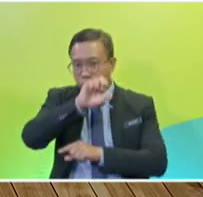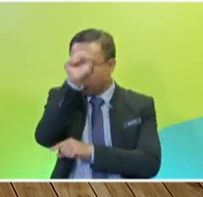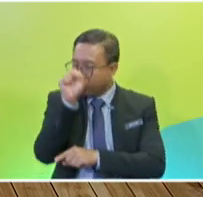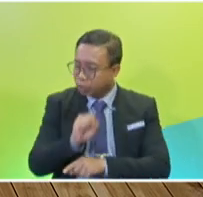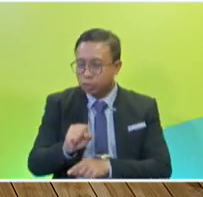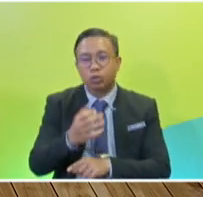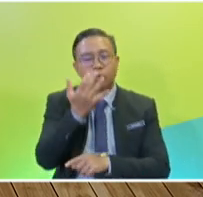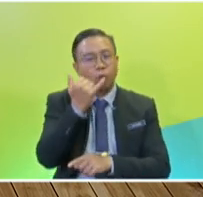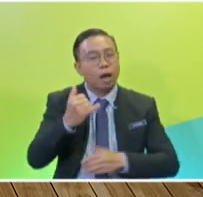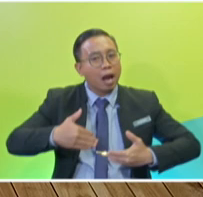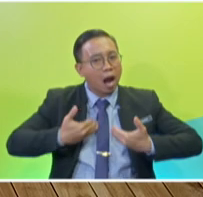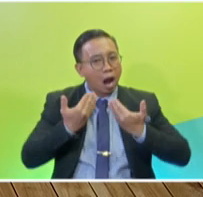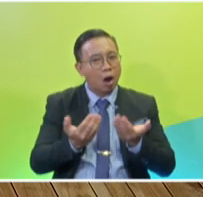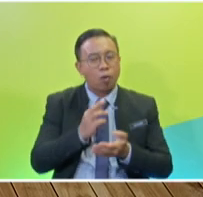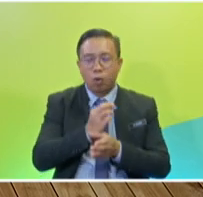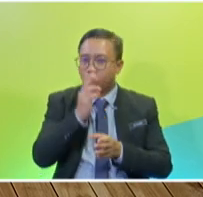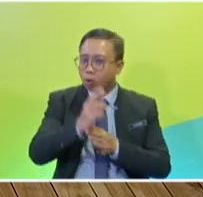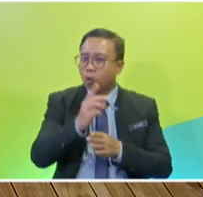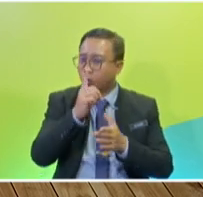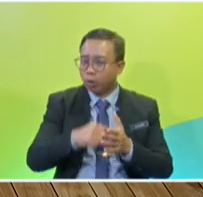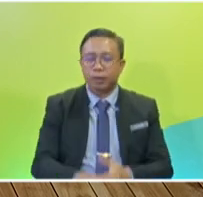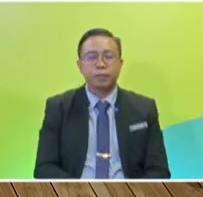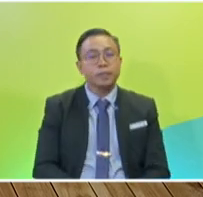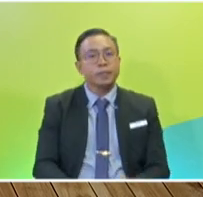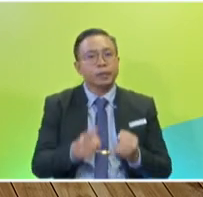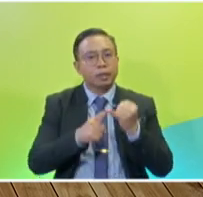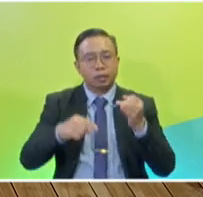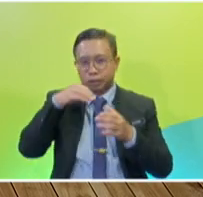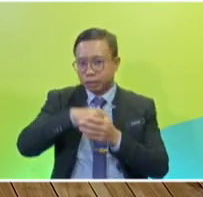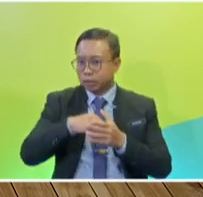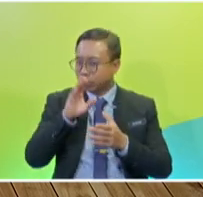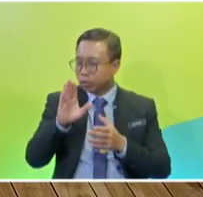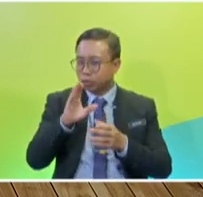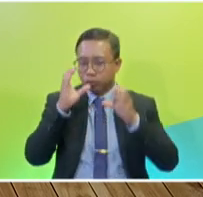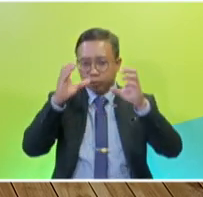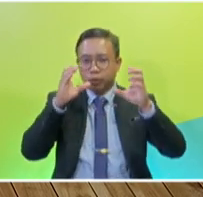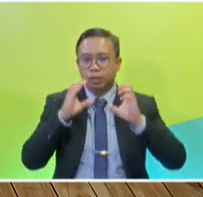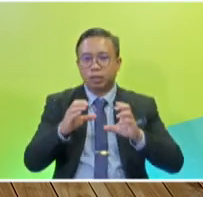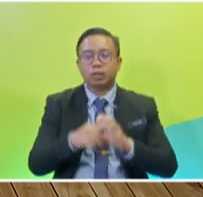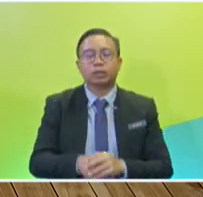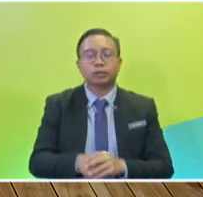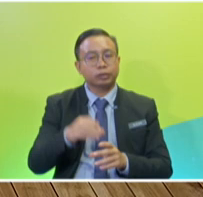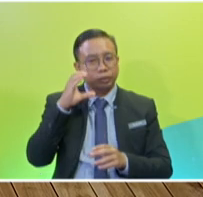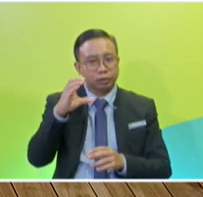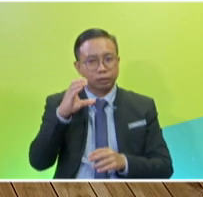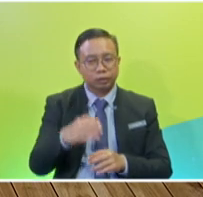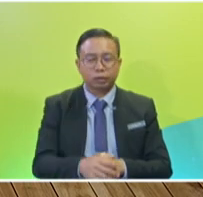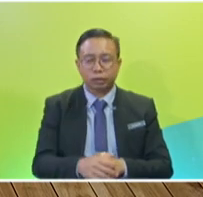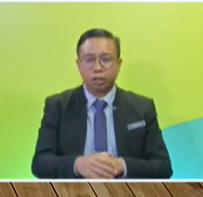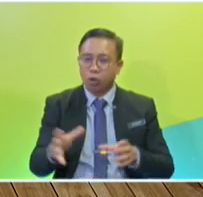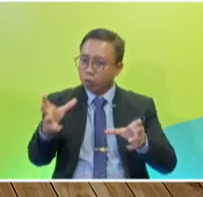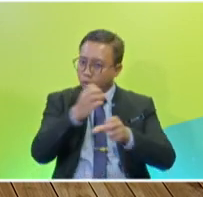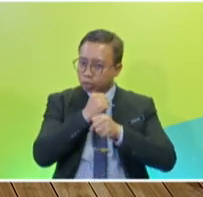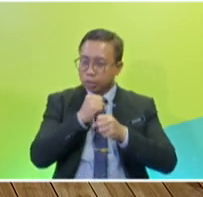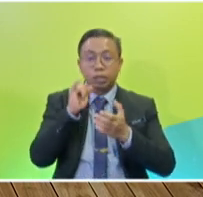why, how, or what. The last sentence in your paragraph, Shafika, will definitely be a C, that is conclusion.